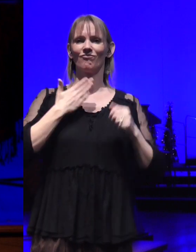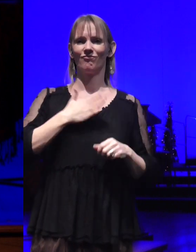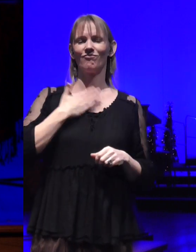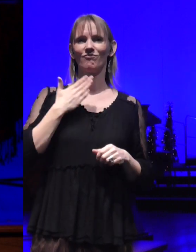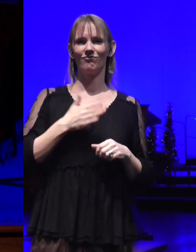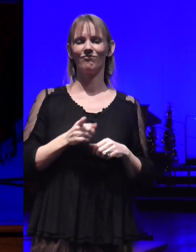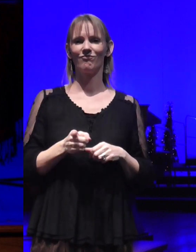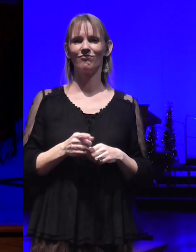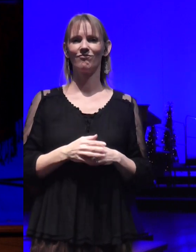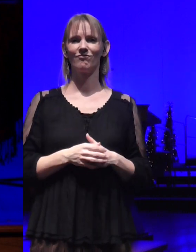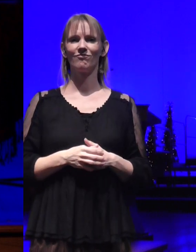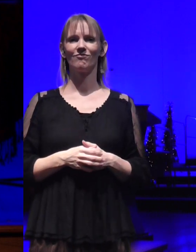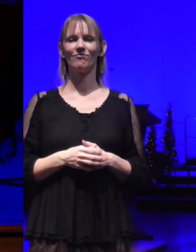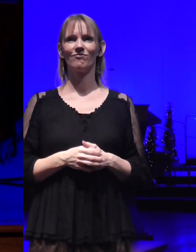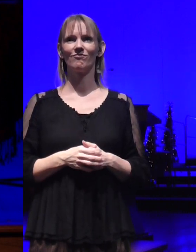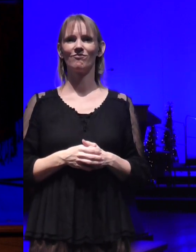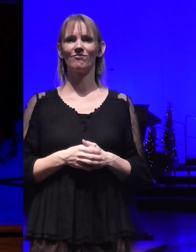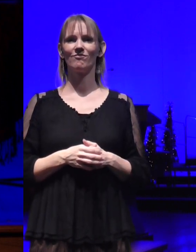Rejoice.